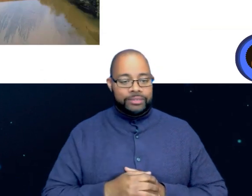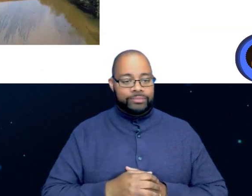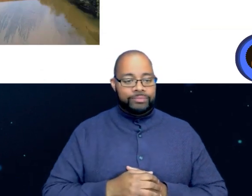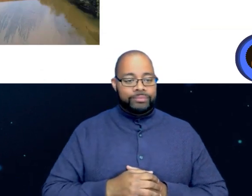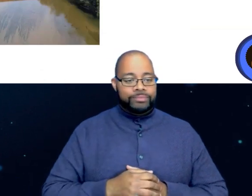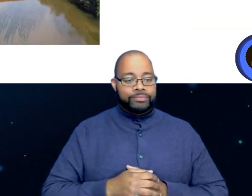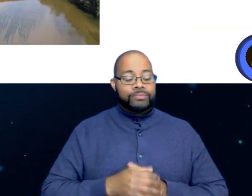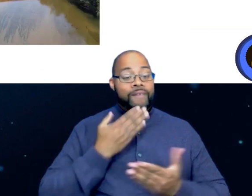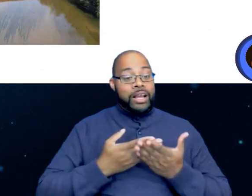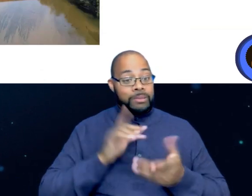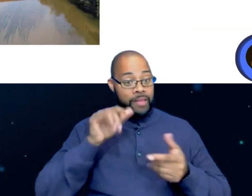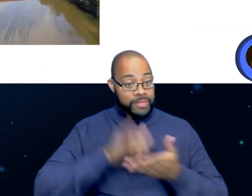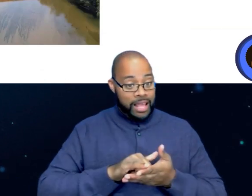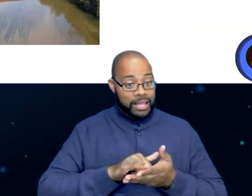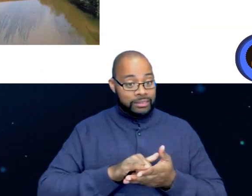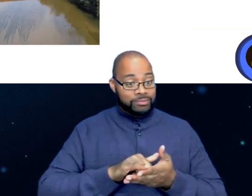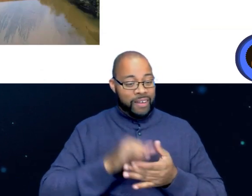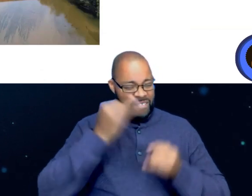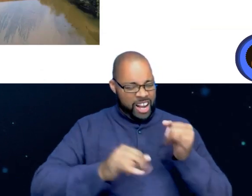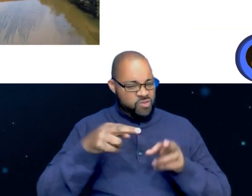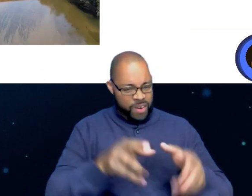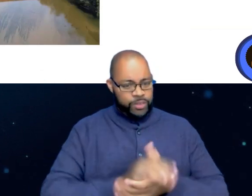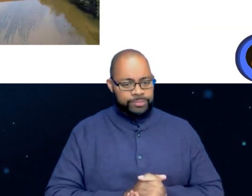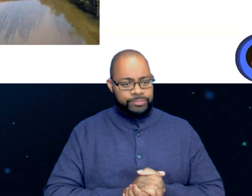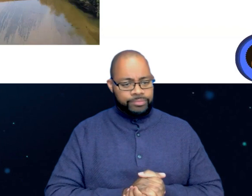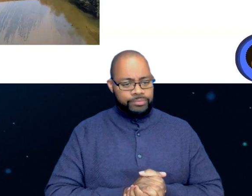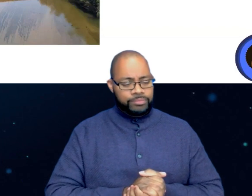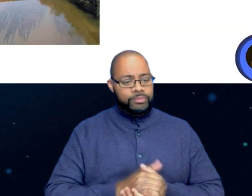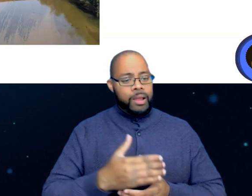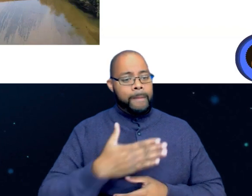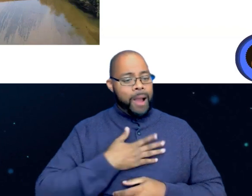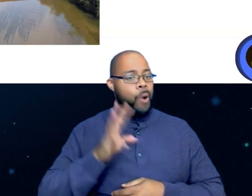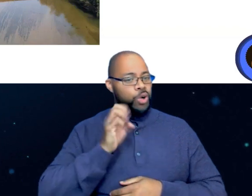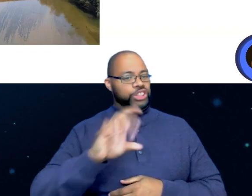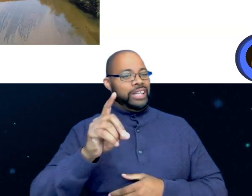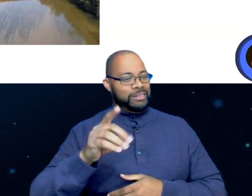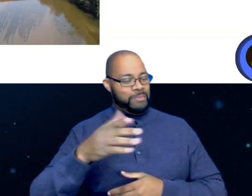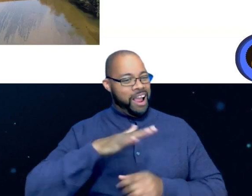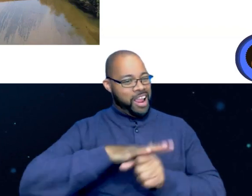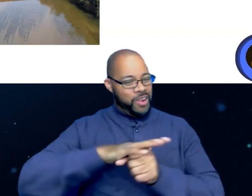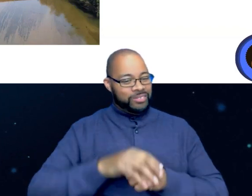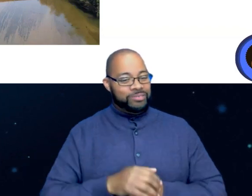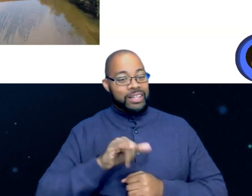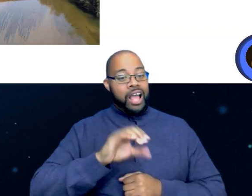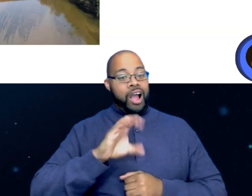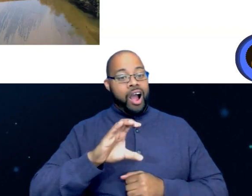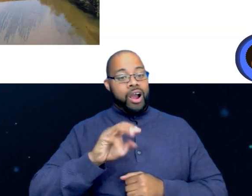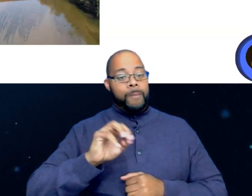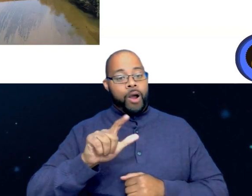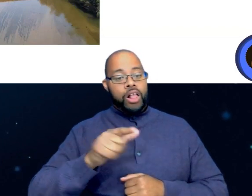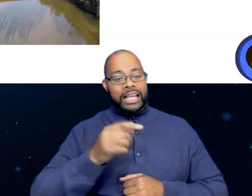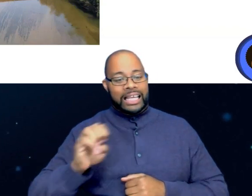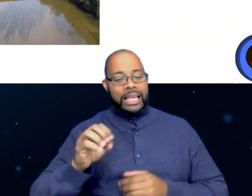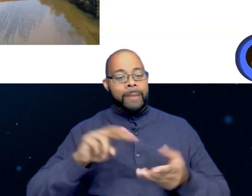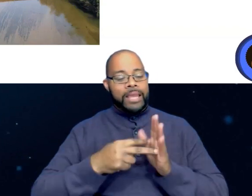So fast facts about our final river, which is my watershed. Okmulgee means deer trap